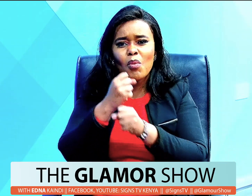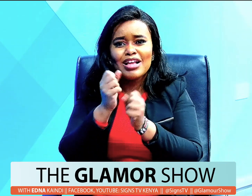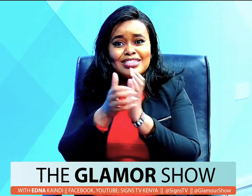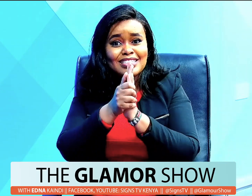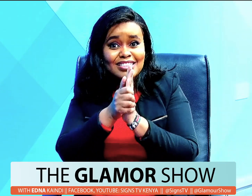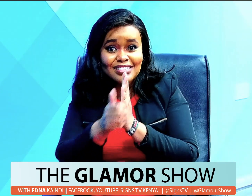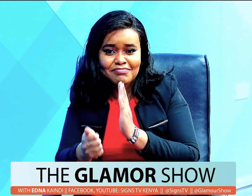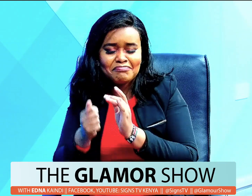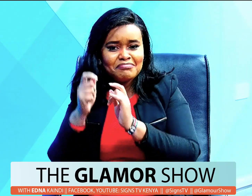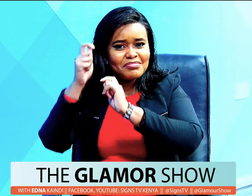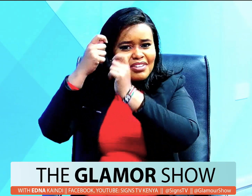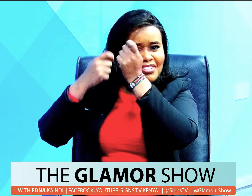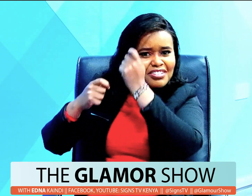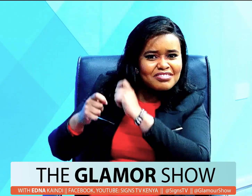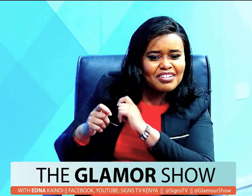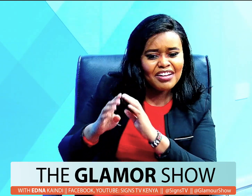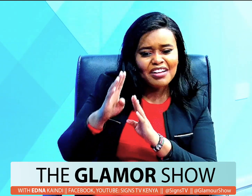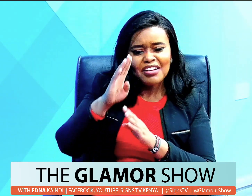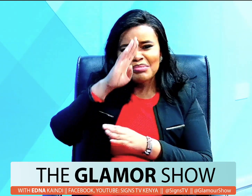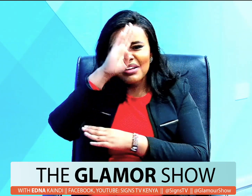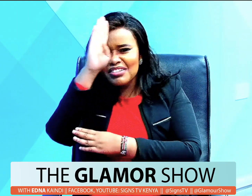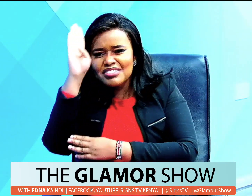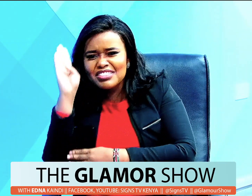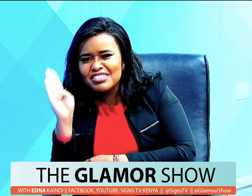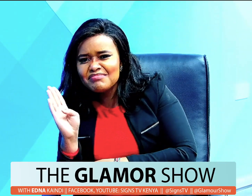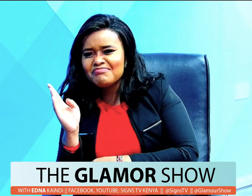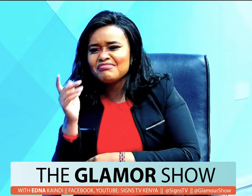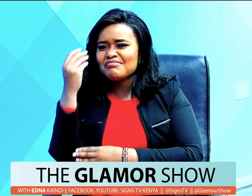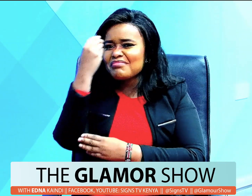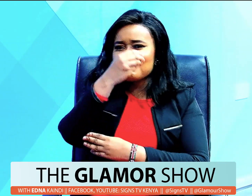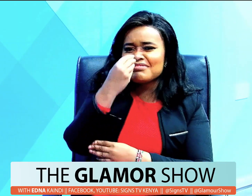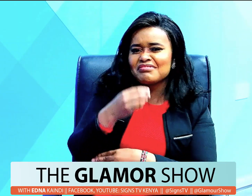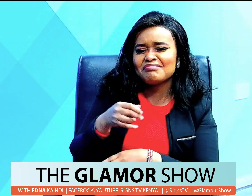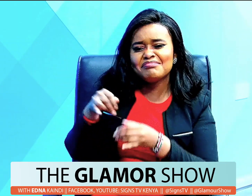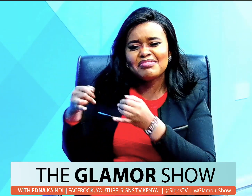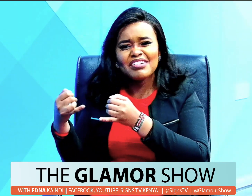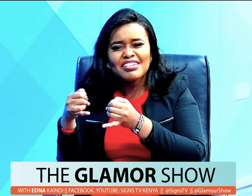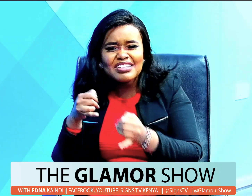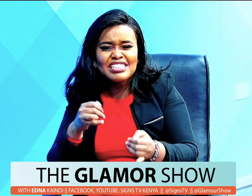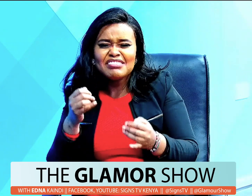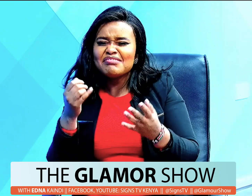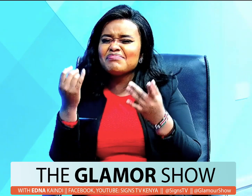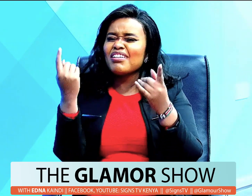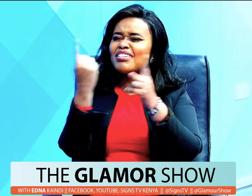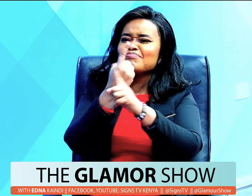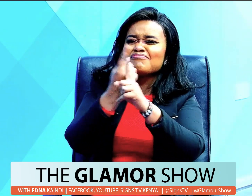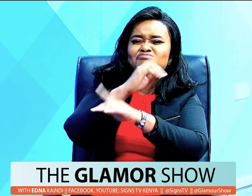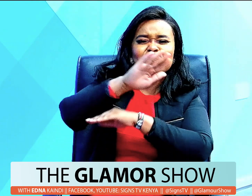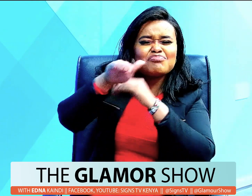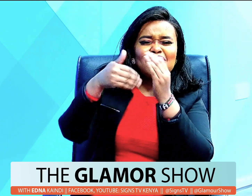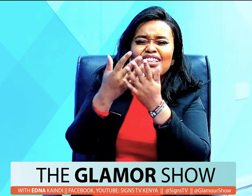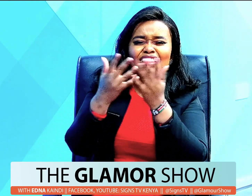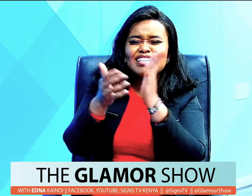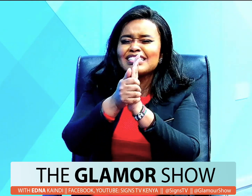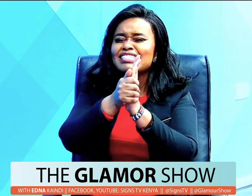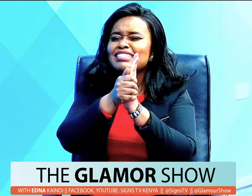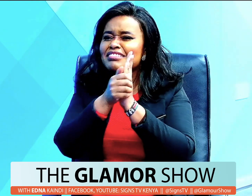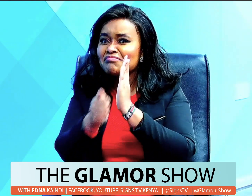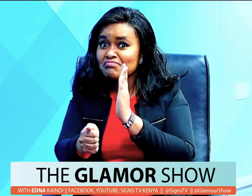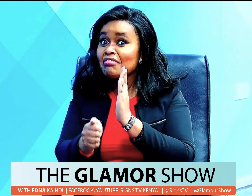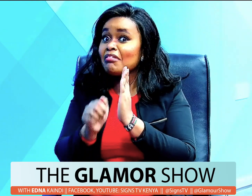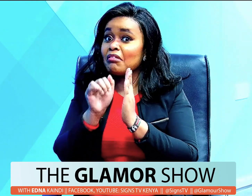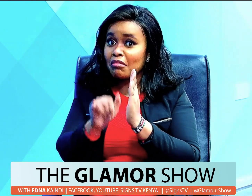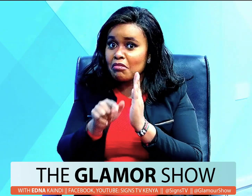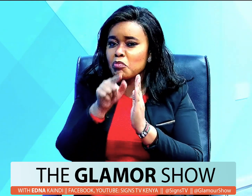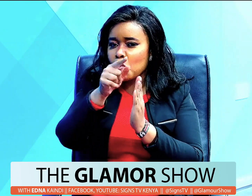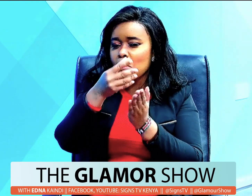we have on the Glamour Show, we also get to discuss about the skills from people, hair